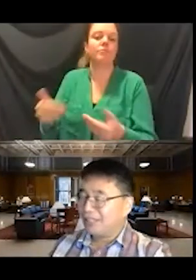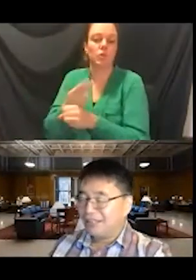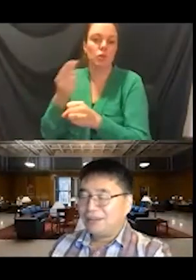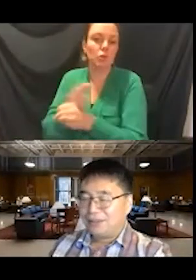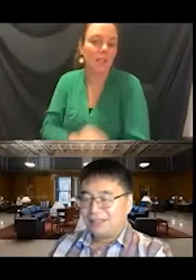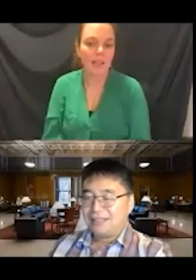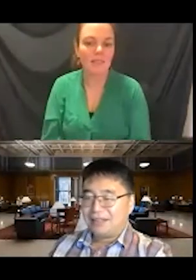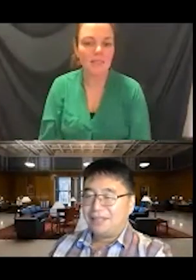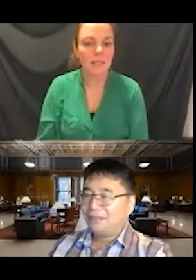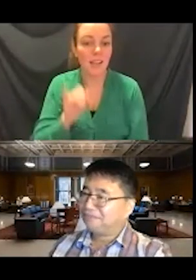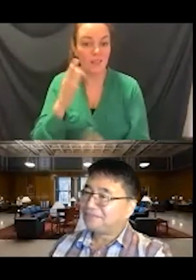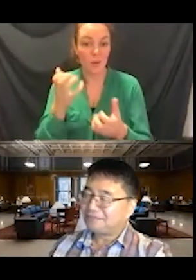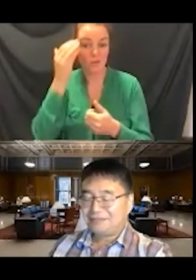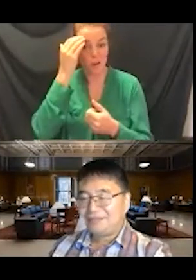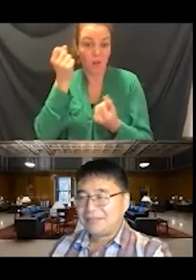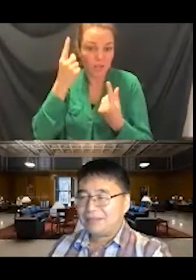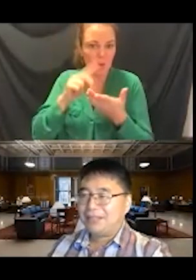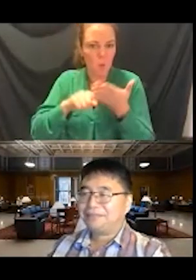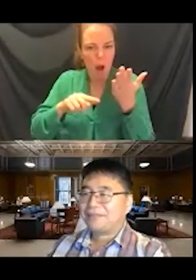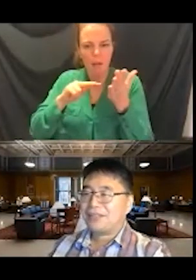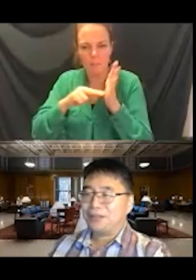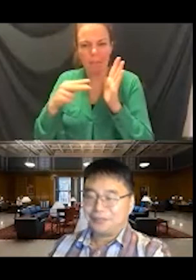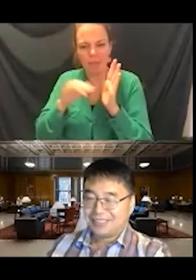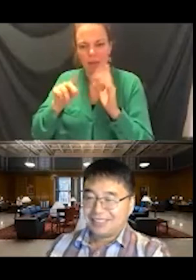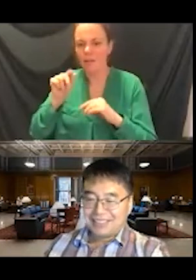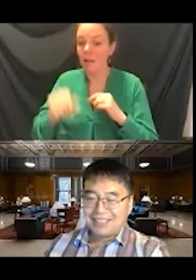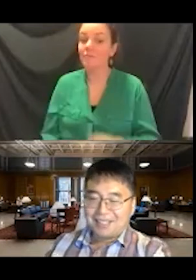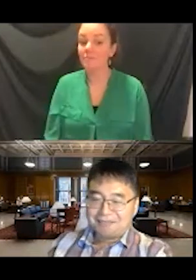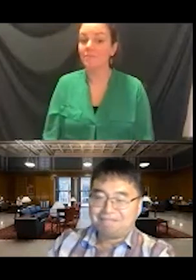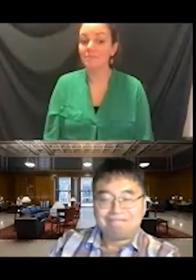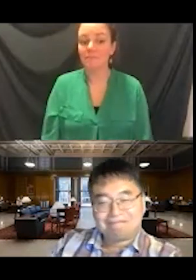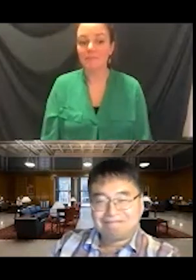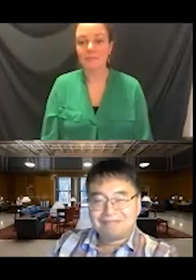fully what these data mean, right? So